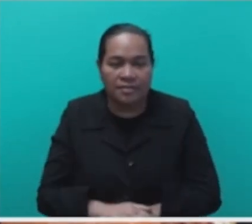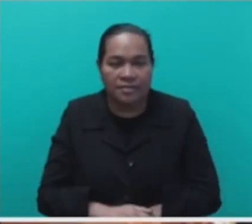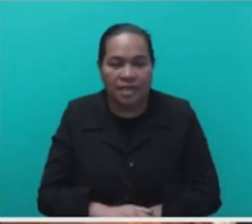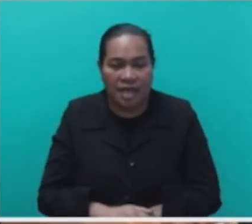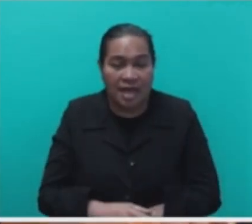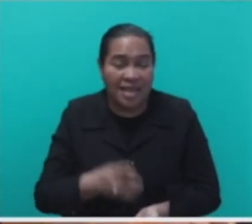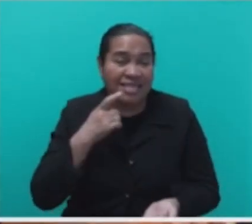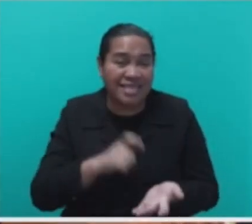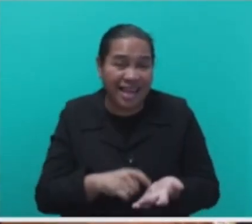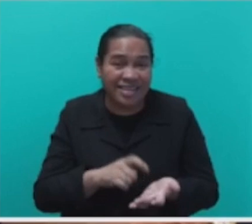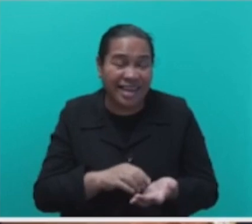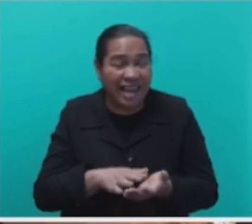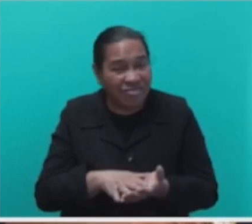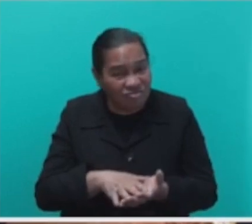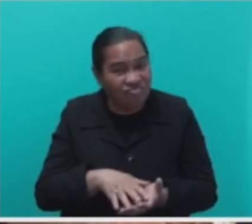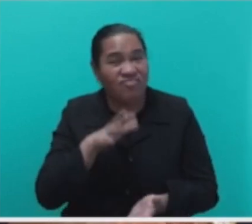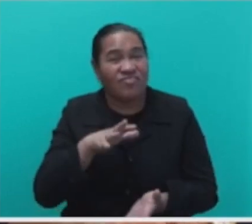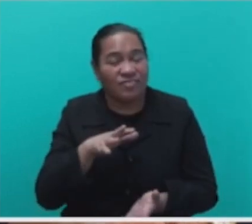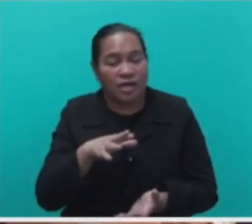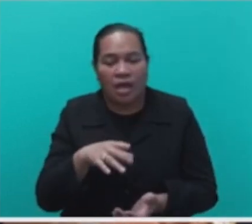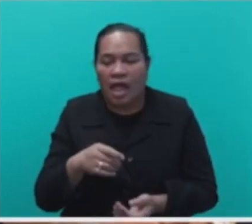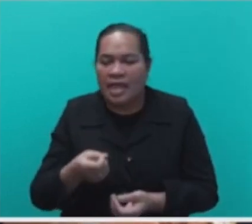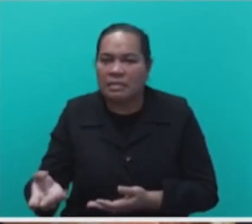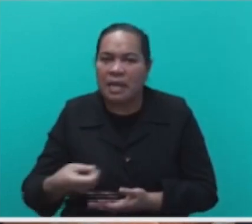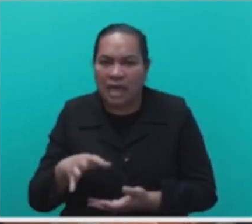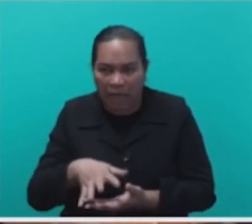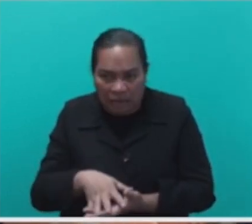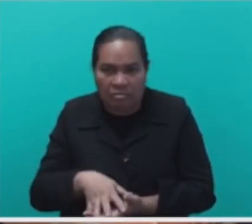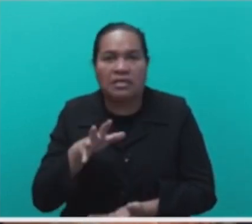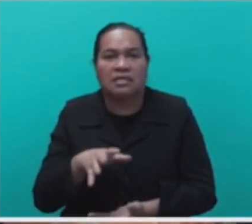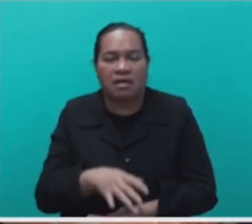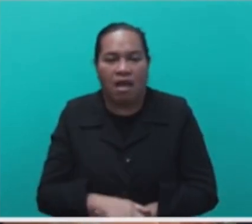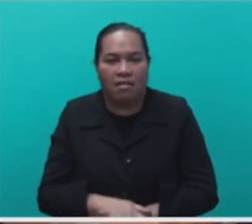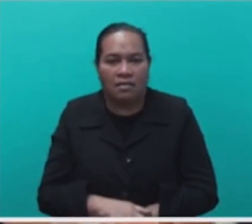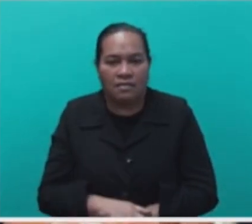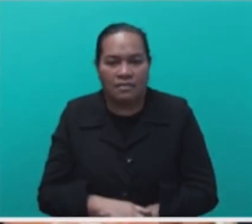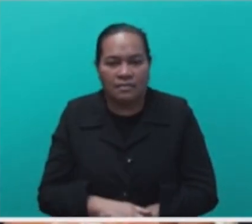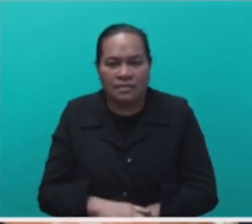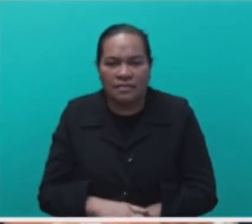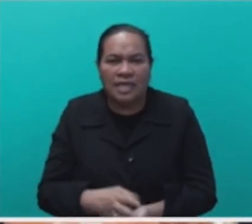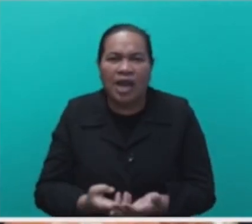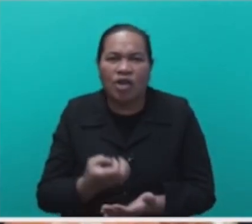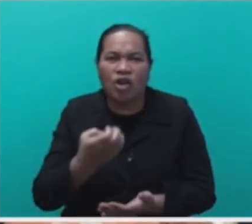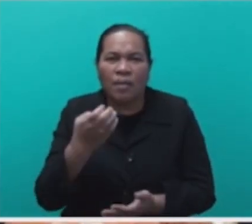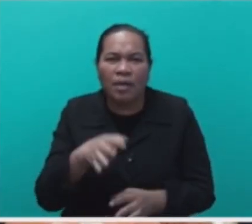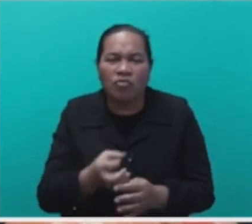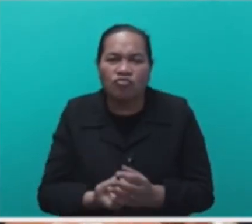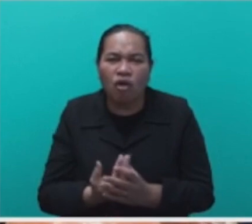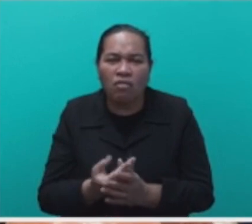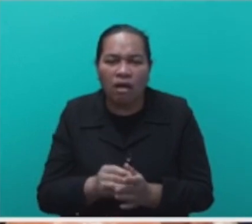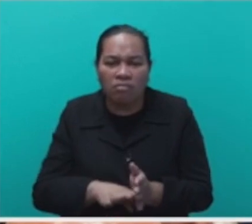debt, increase in expenditure, and slow economic growth are